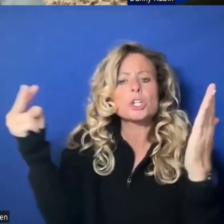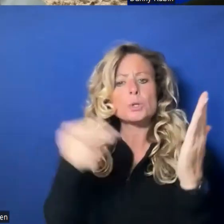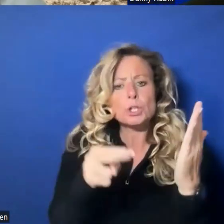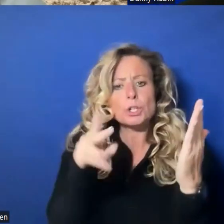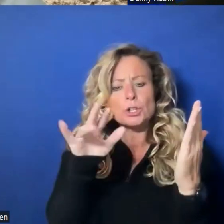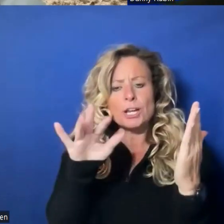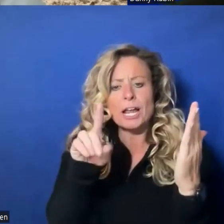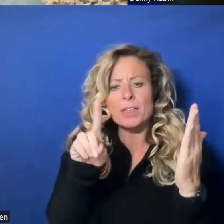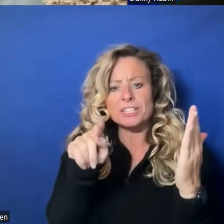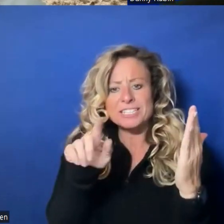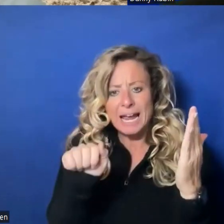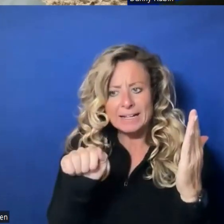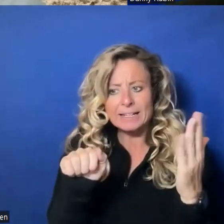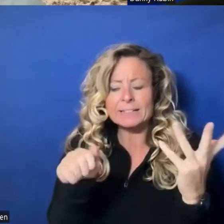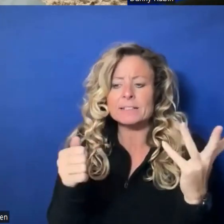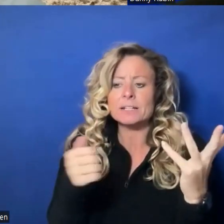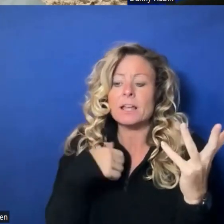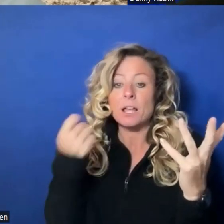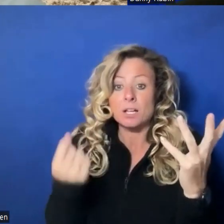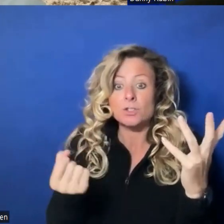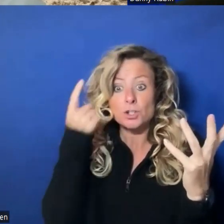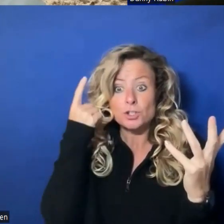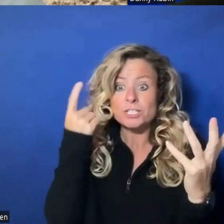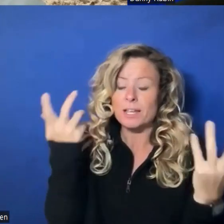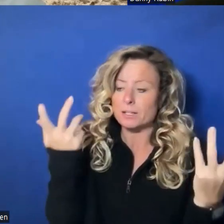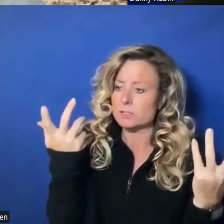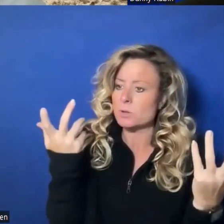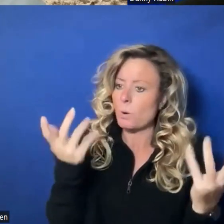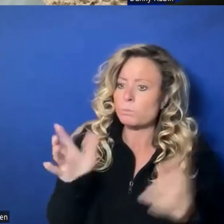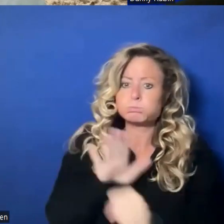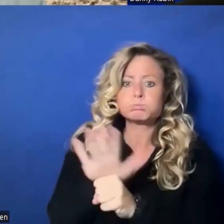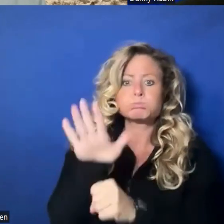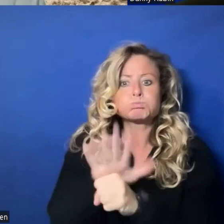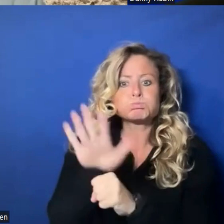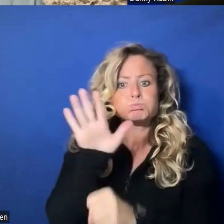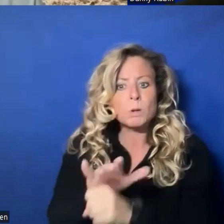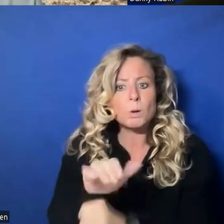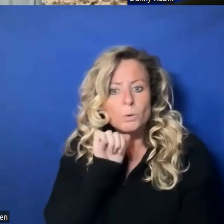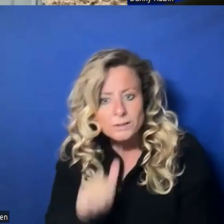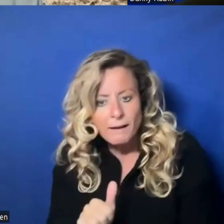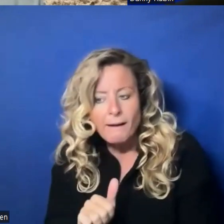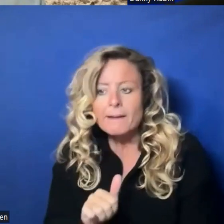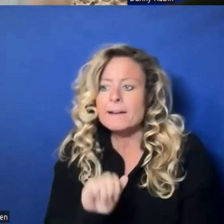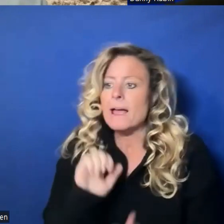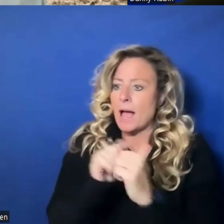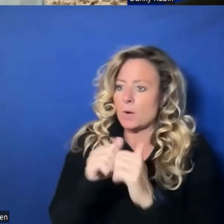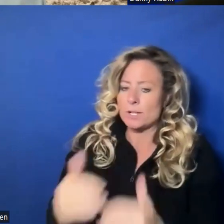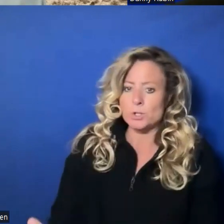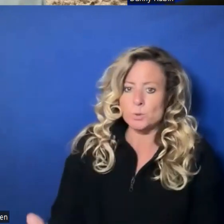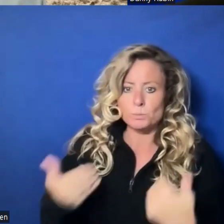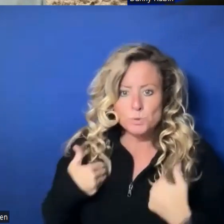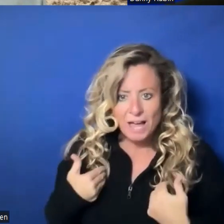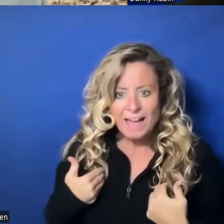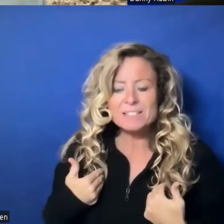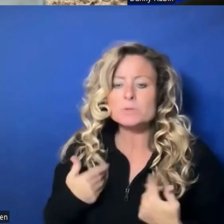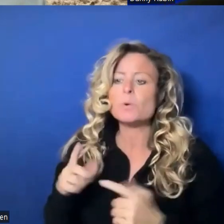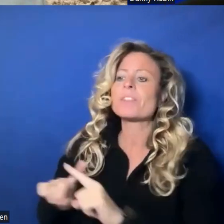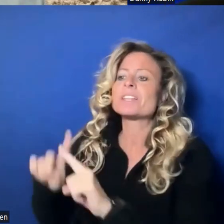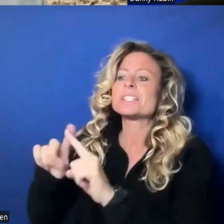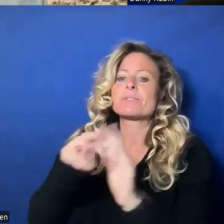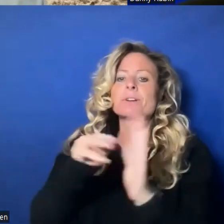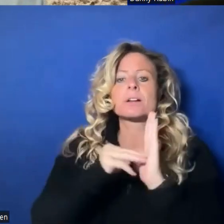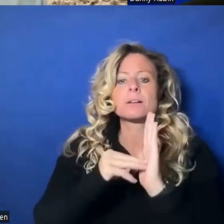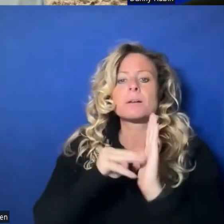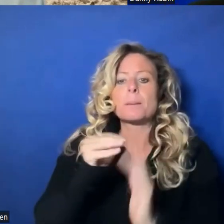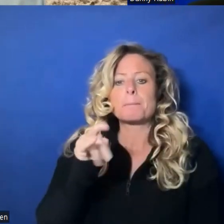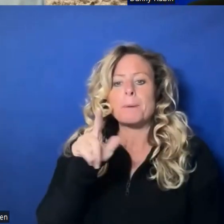the data and you understand whether it's sufficient or not. How can you process it with different models? We have